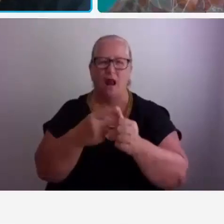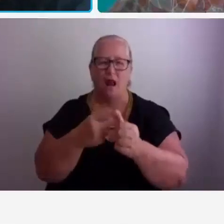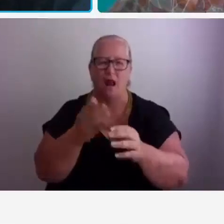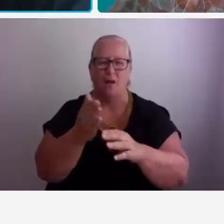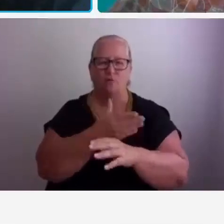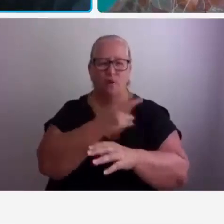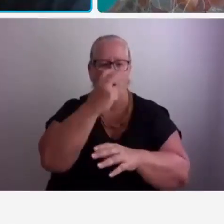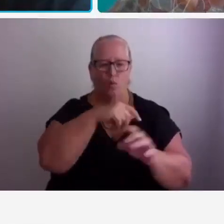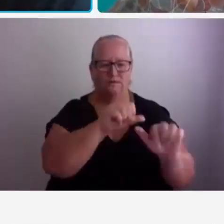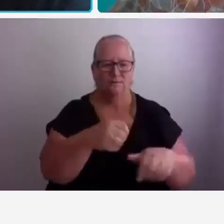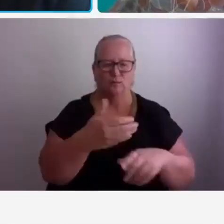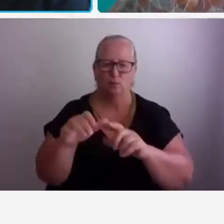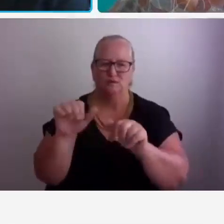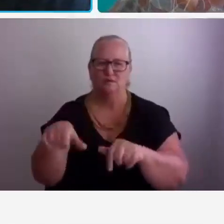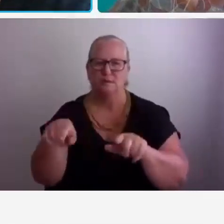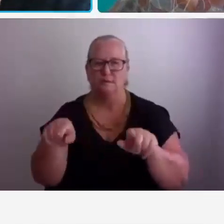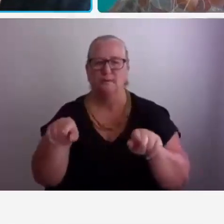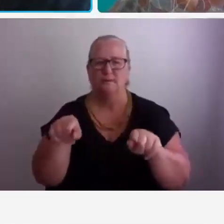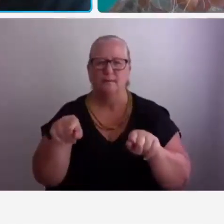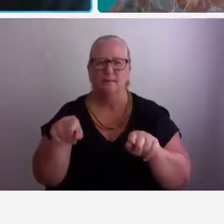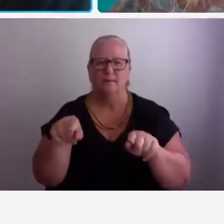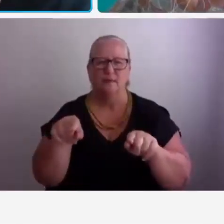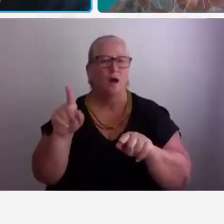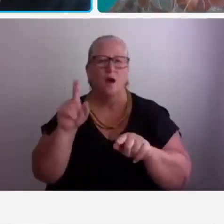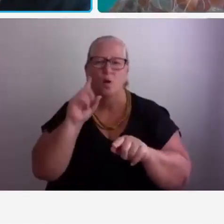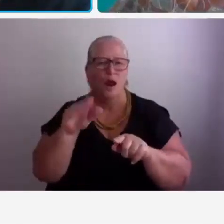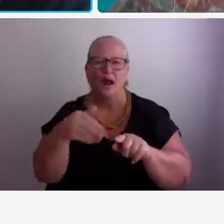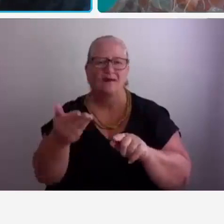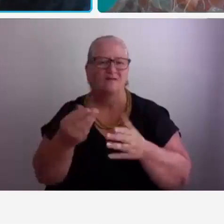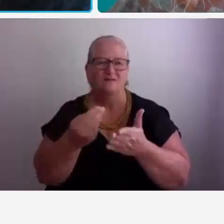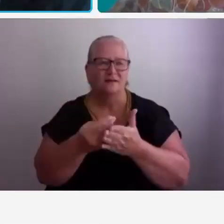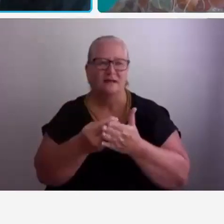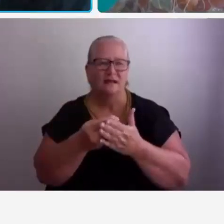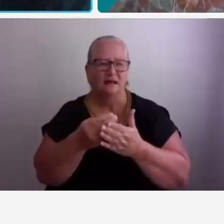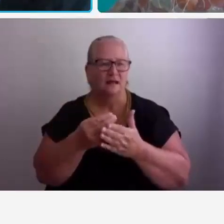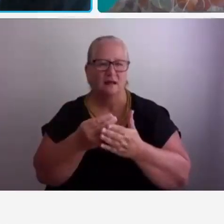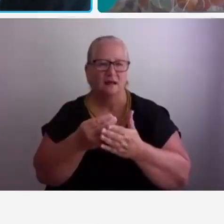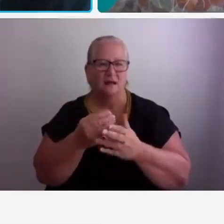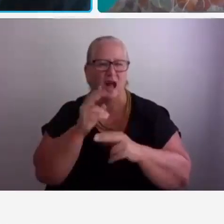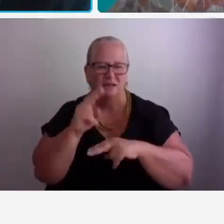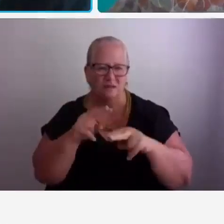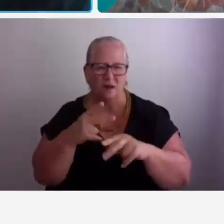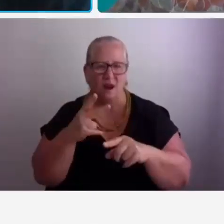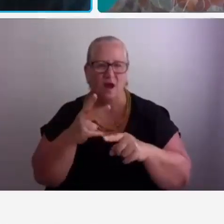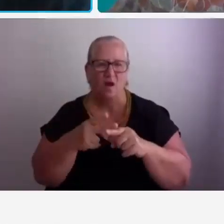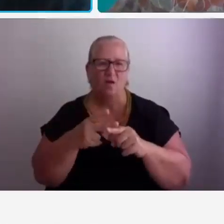ANAC. So providers won't be doing the funding assessment anymore for